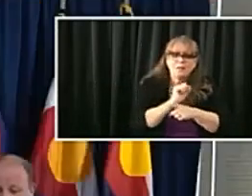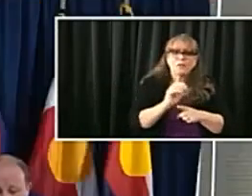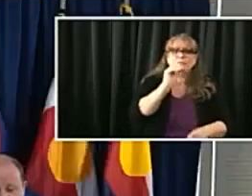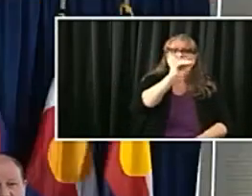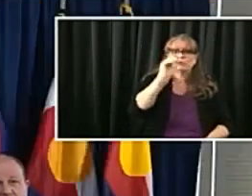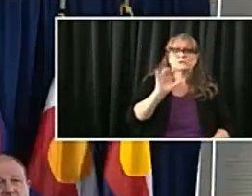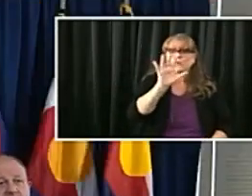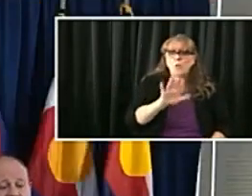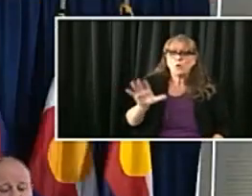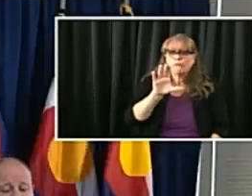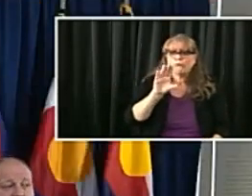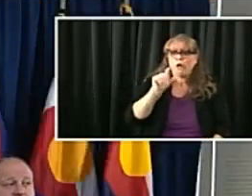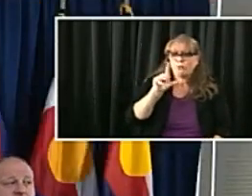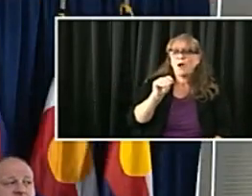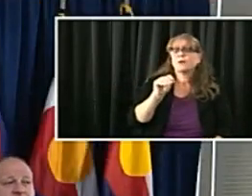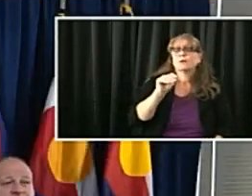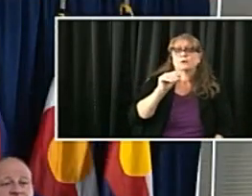minor factor. Correct.